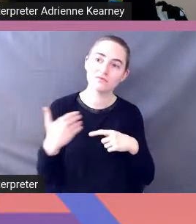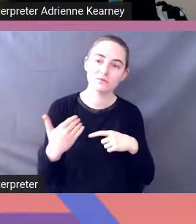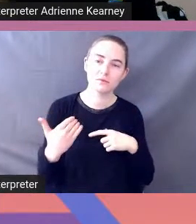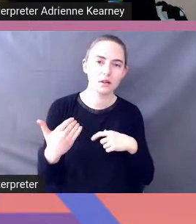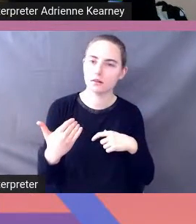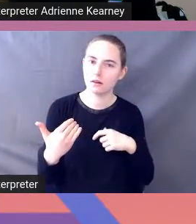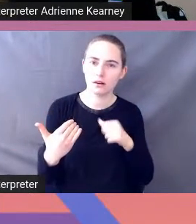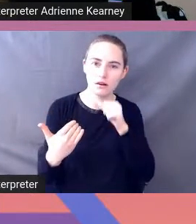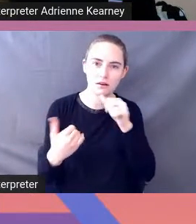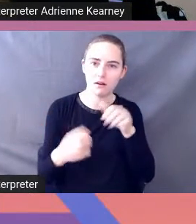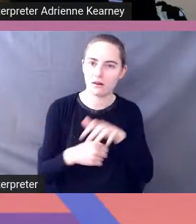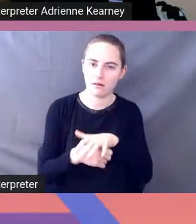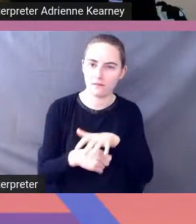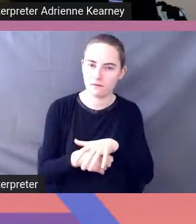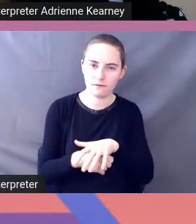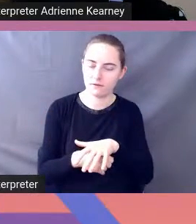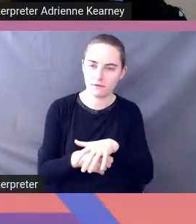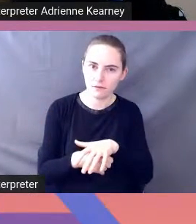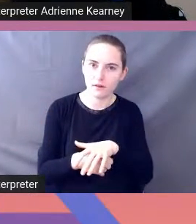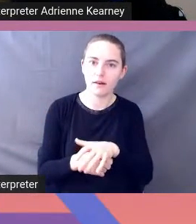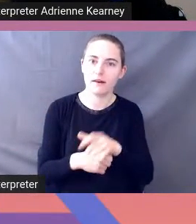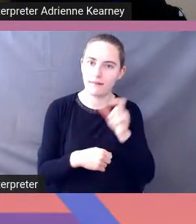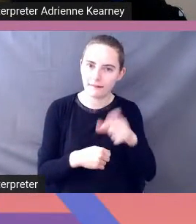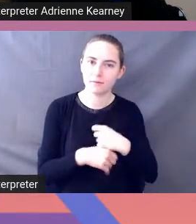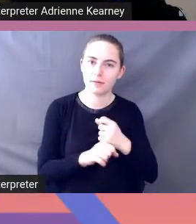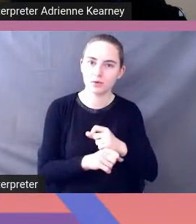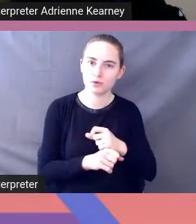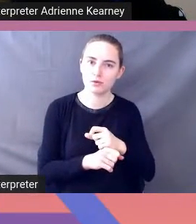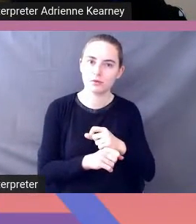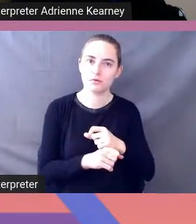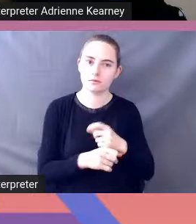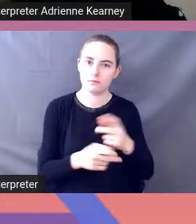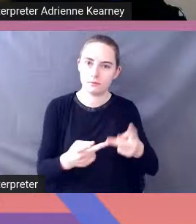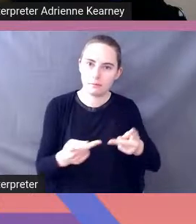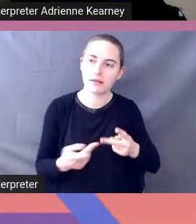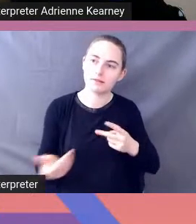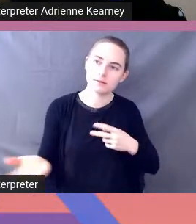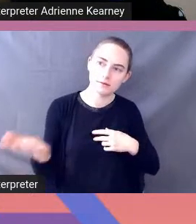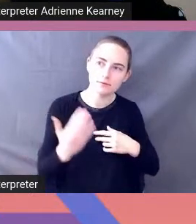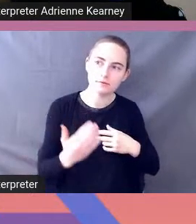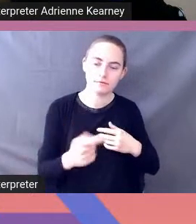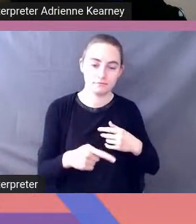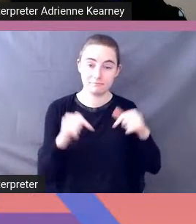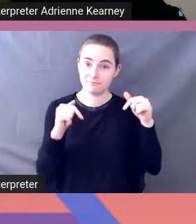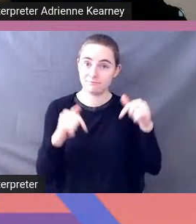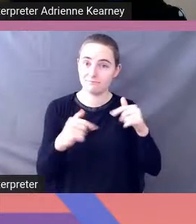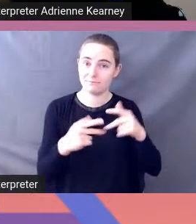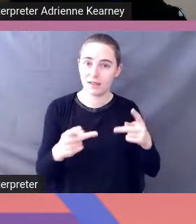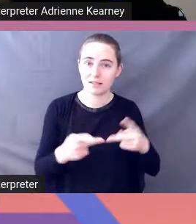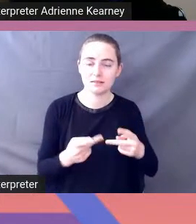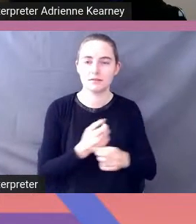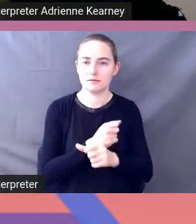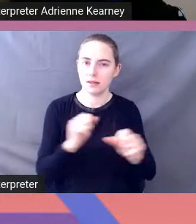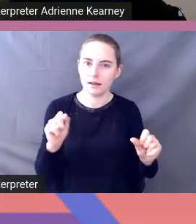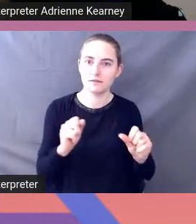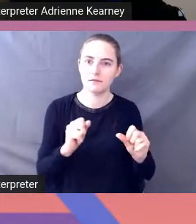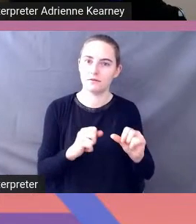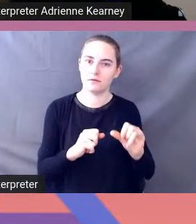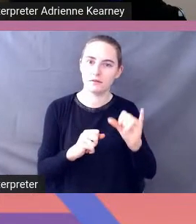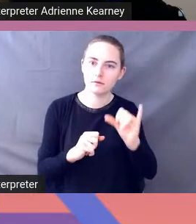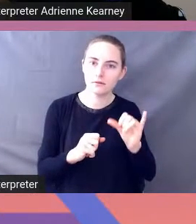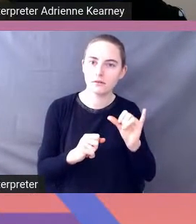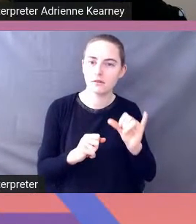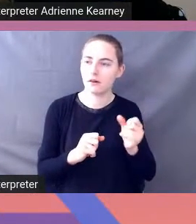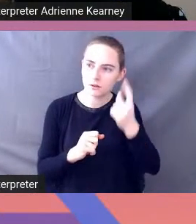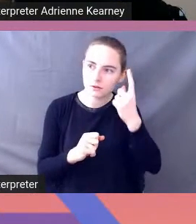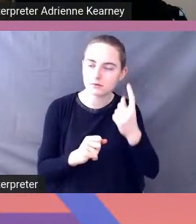make sure that they're not going to have to constantly be explaining themselves. And the amount of situations that I personally have been put in where it's like, okay, we're going to bring you